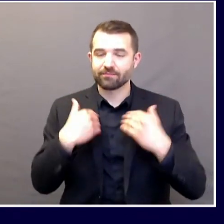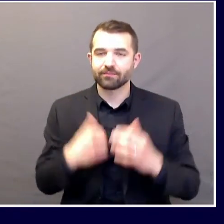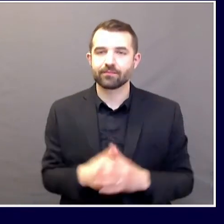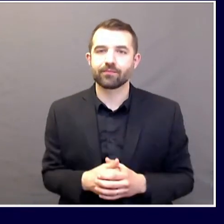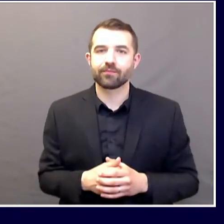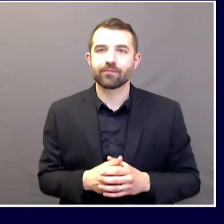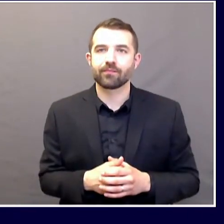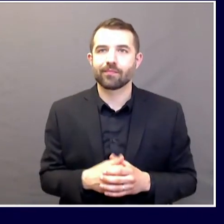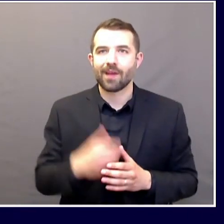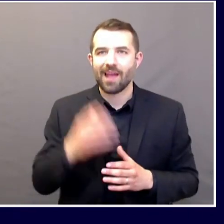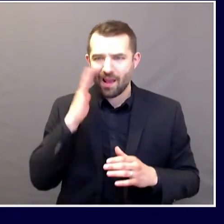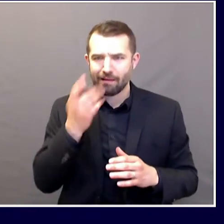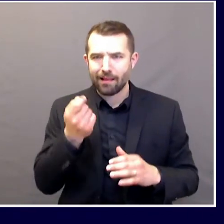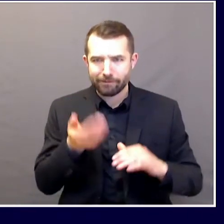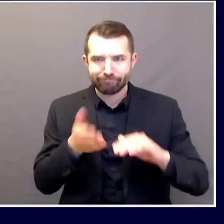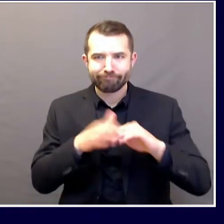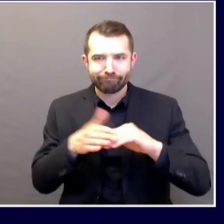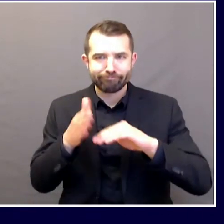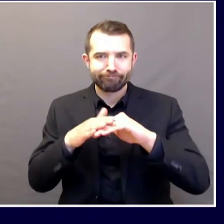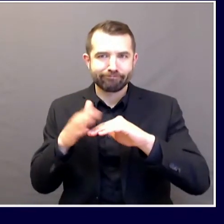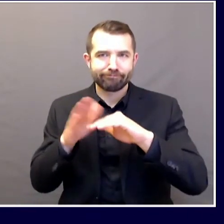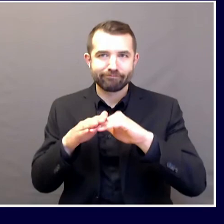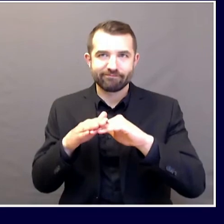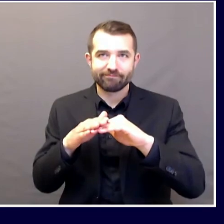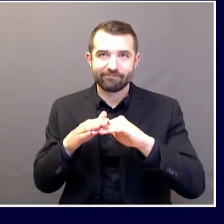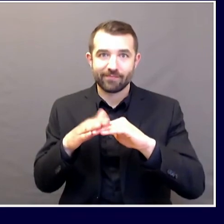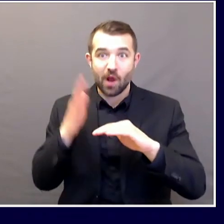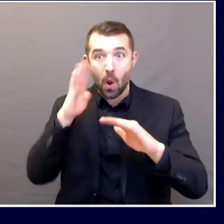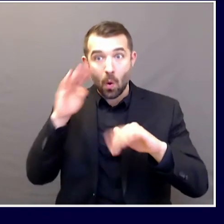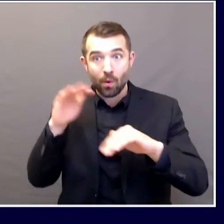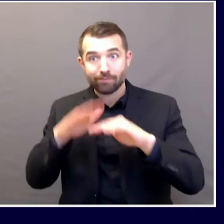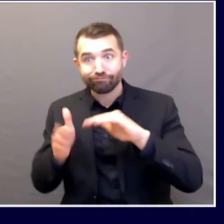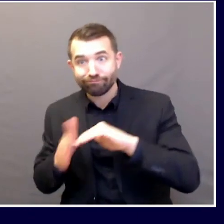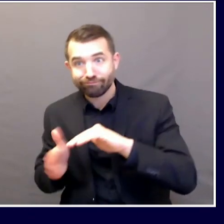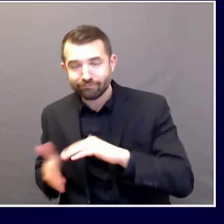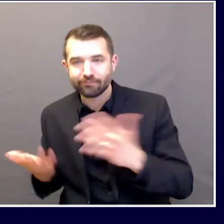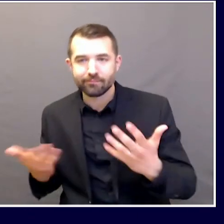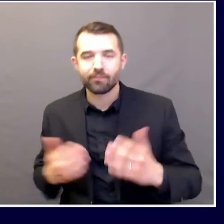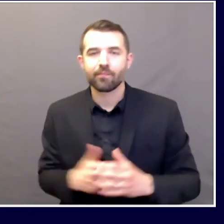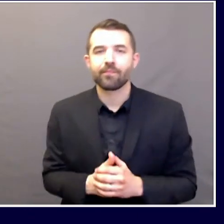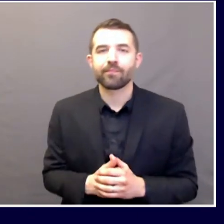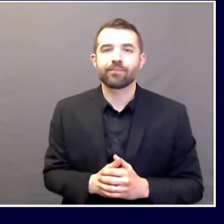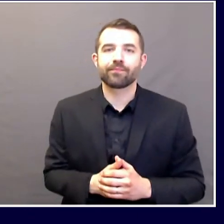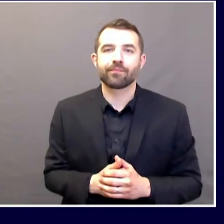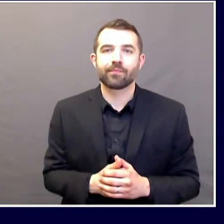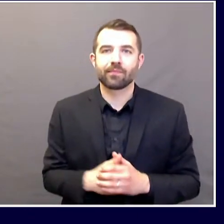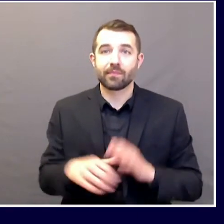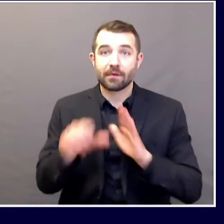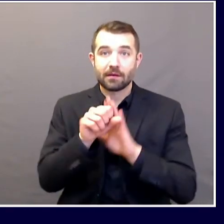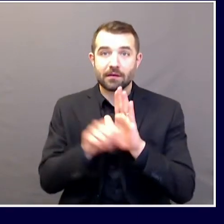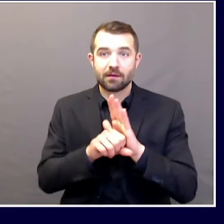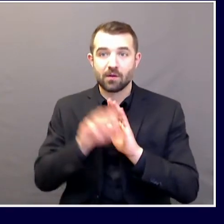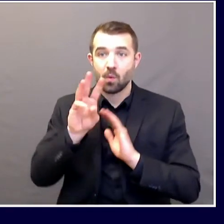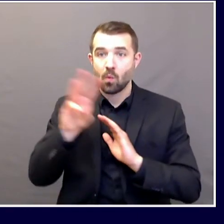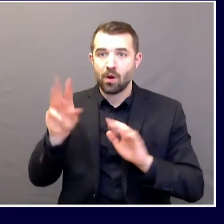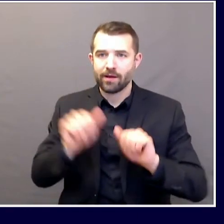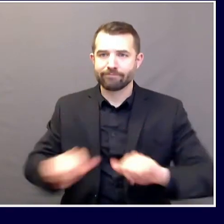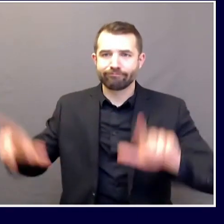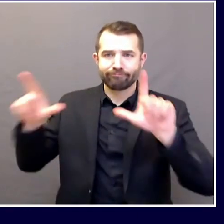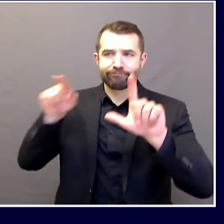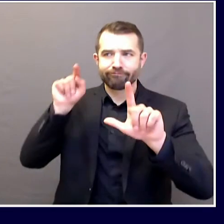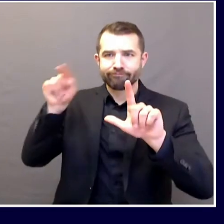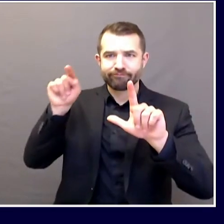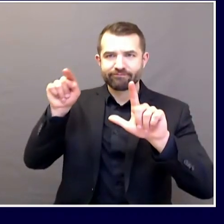not the ideal direction. It also seems, according to the state's dashboard, that there's been an increase in cases lately among younger people around their